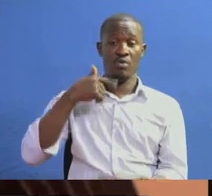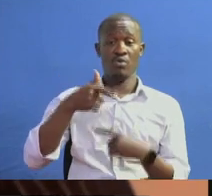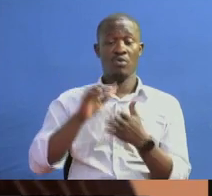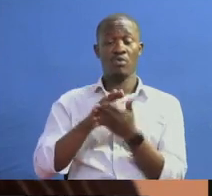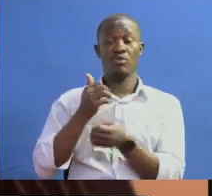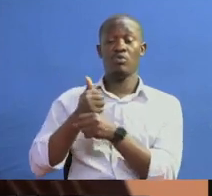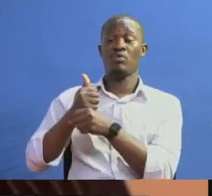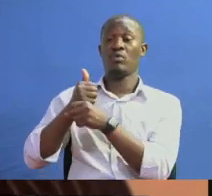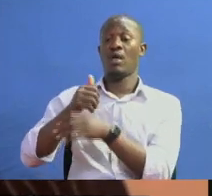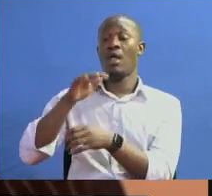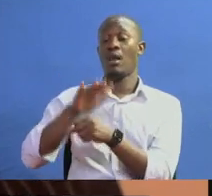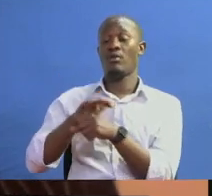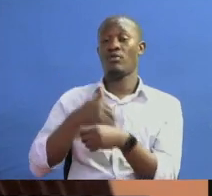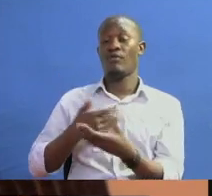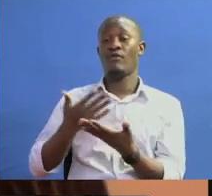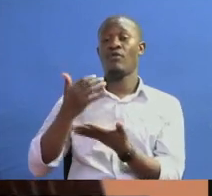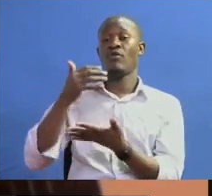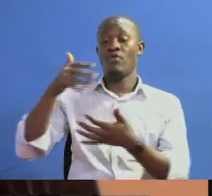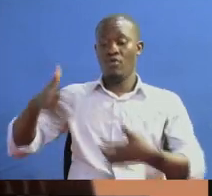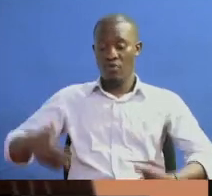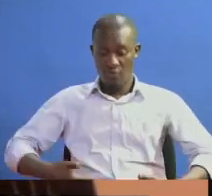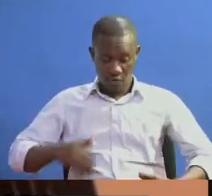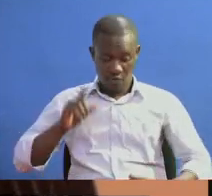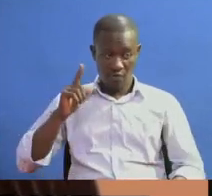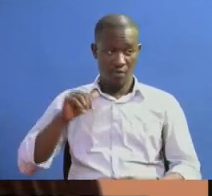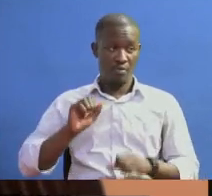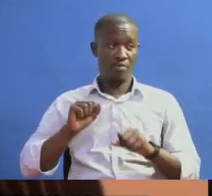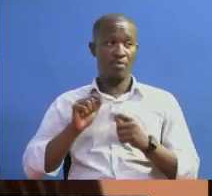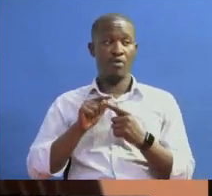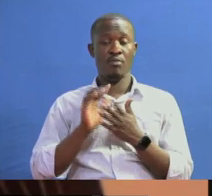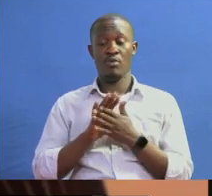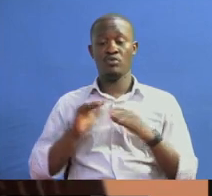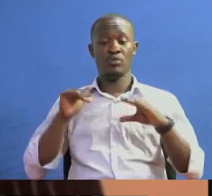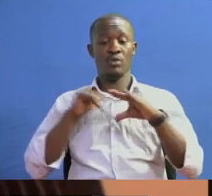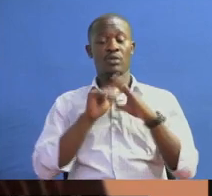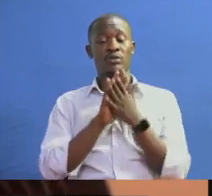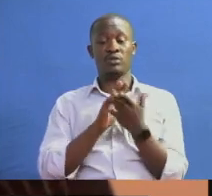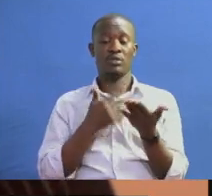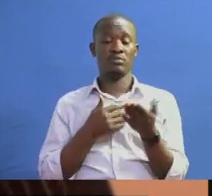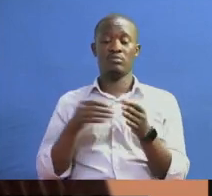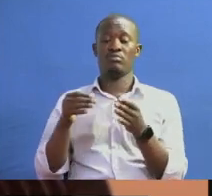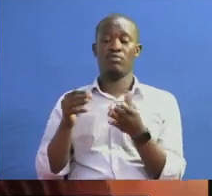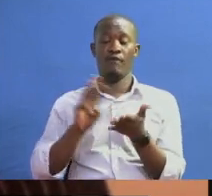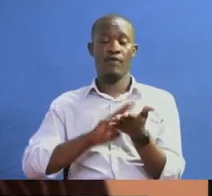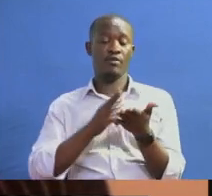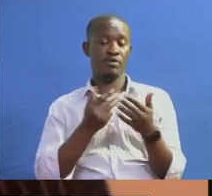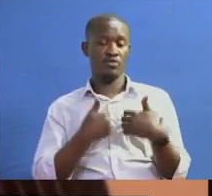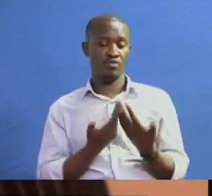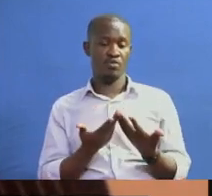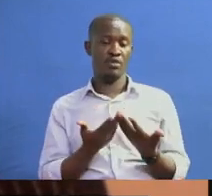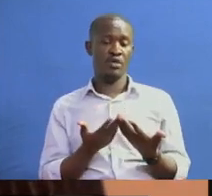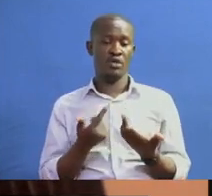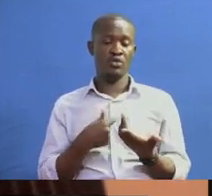help a lot of youth in Nairobi County be able to access finance. We just want the bottlenecks to be accessing